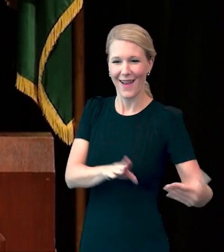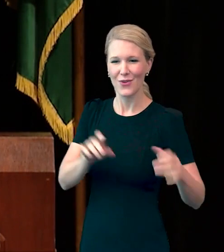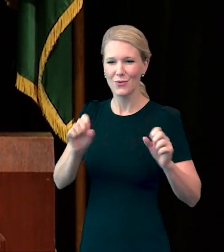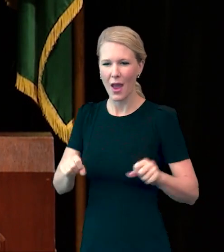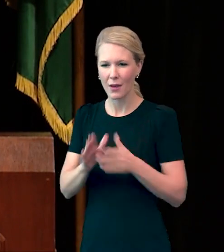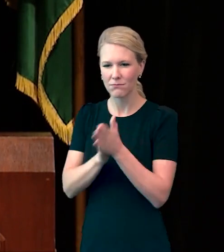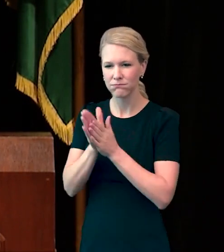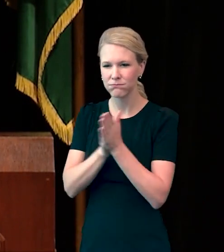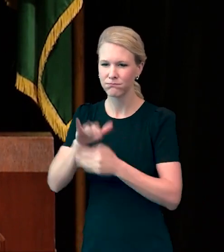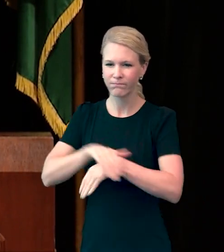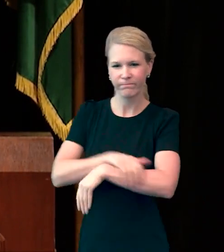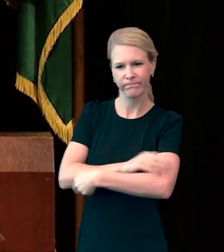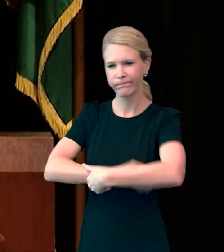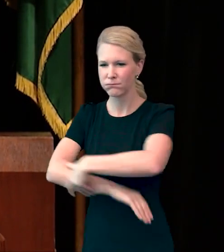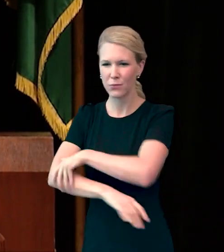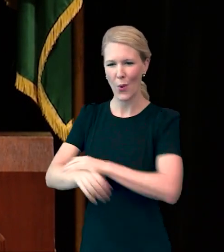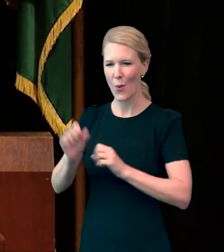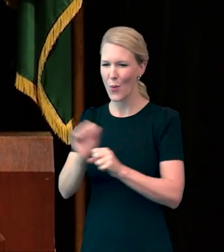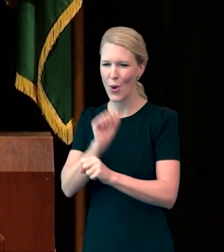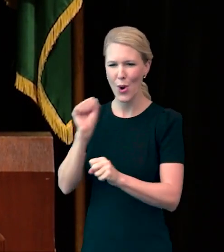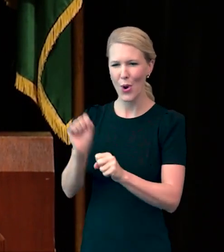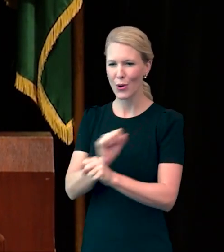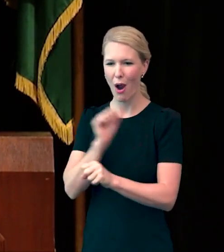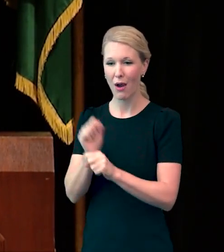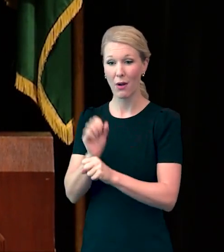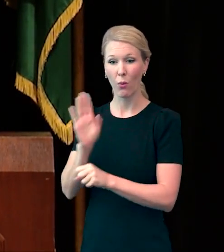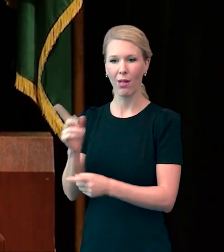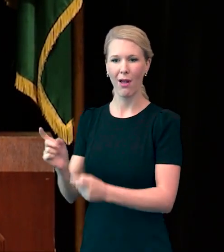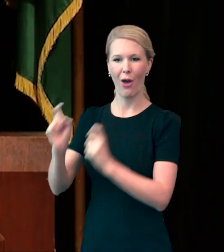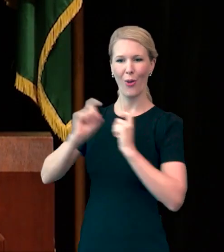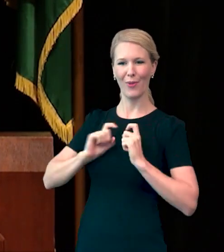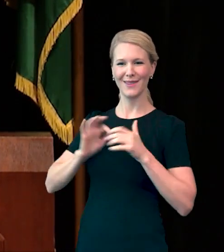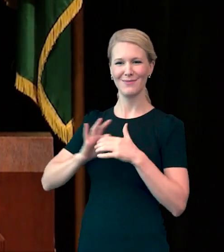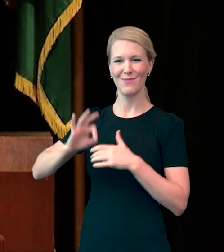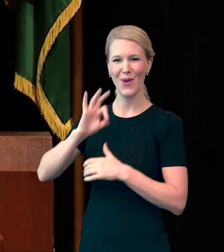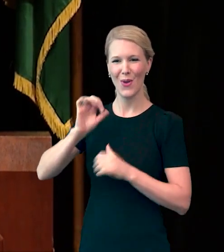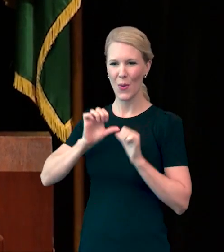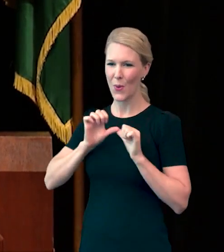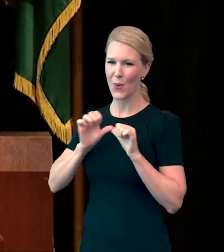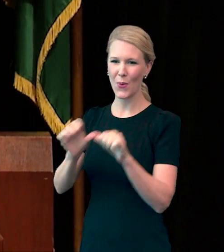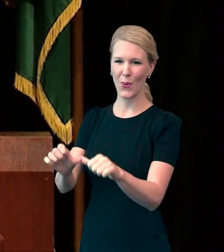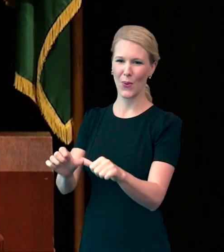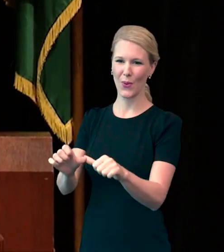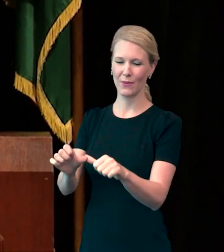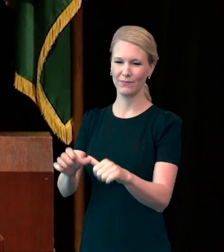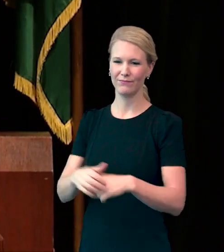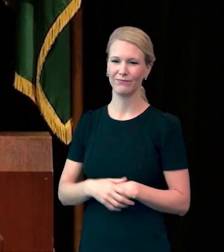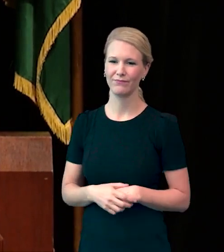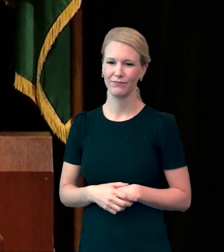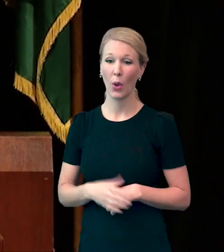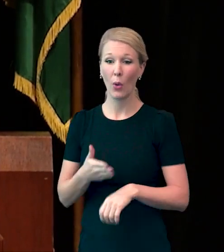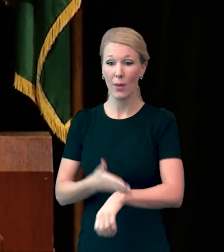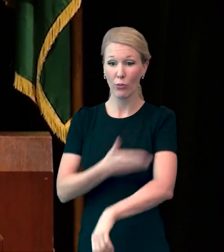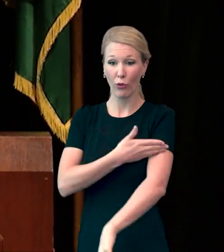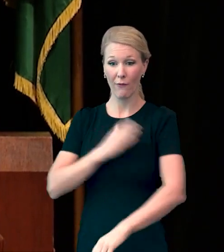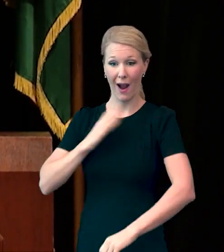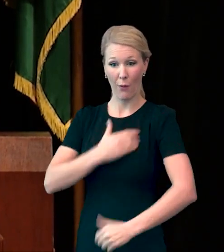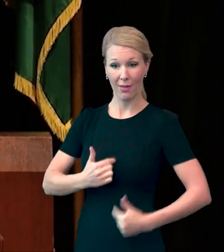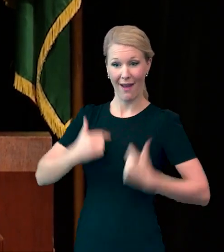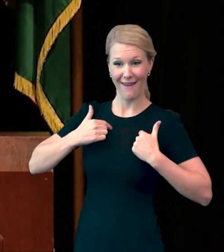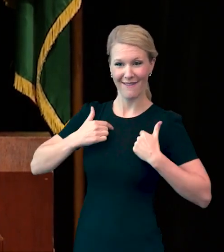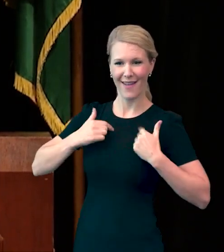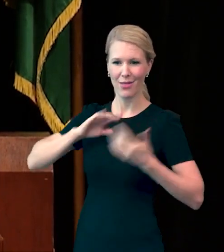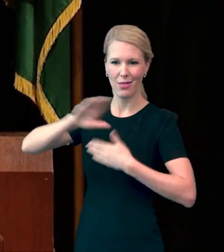willingness to work hard to succeed no matter the obstacles, bodes well for our own life success and for the betterment of our